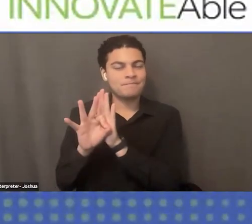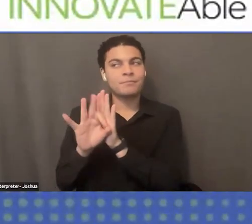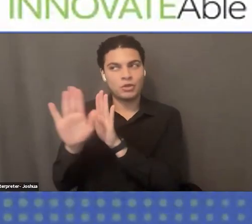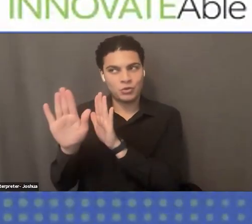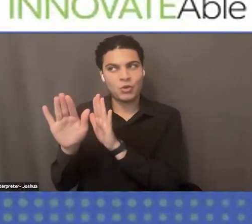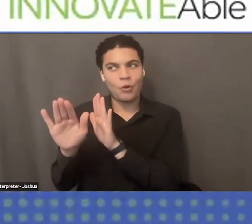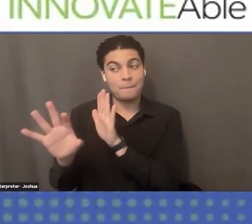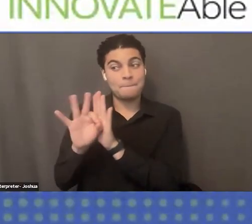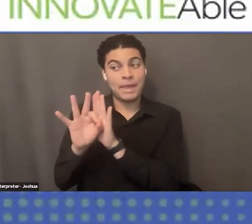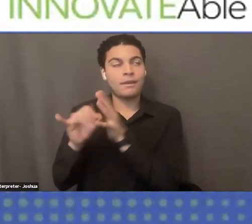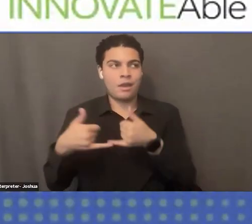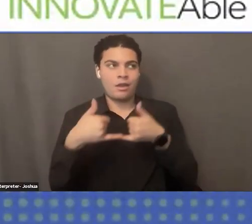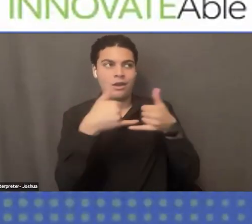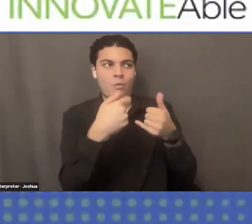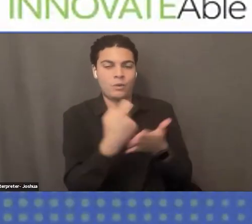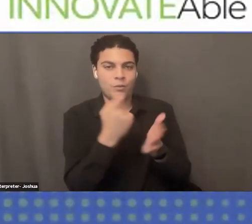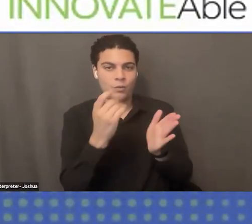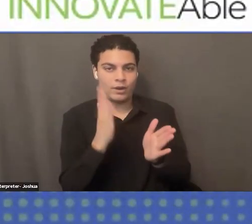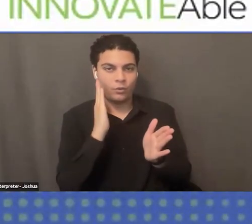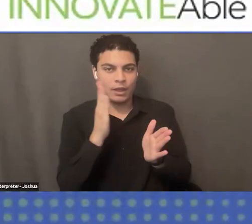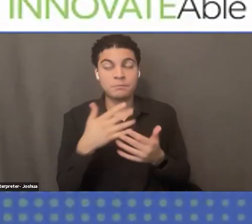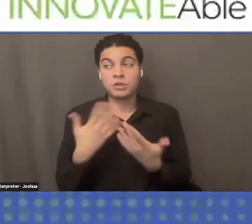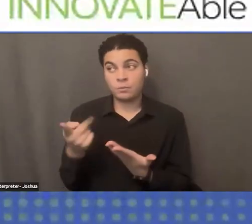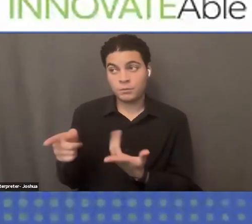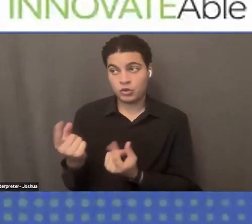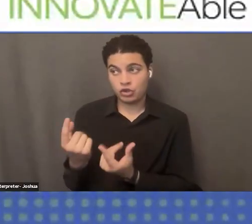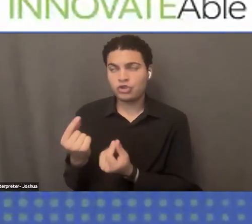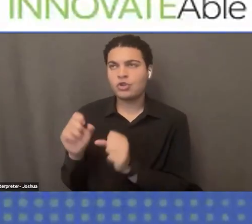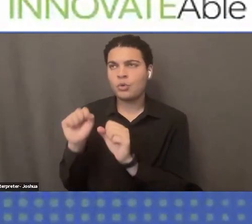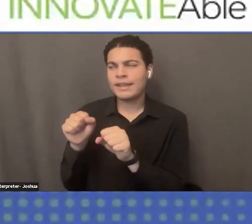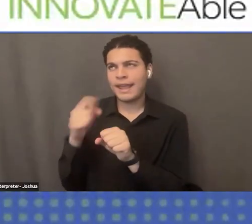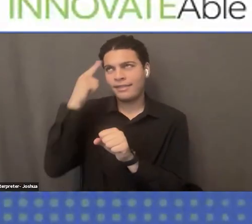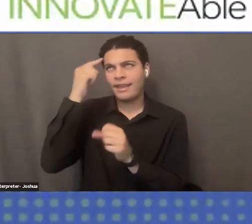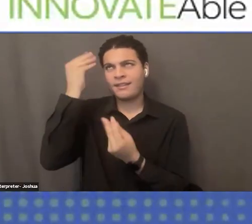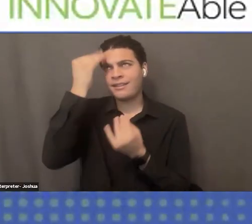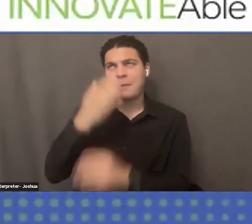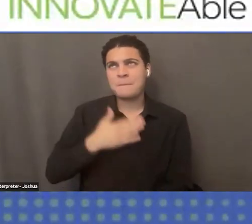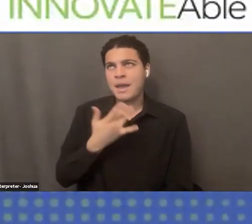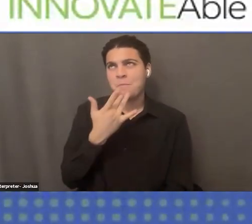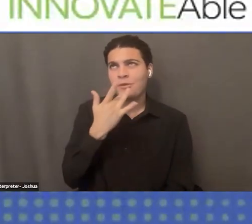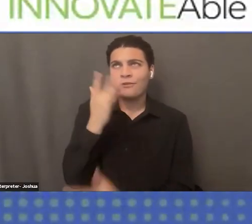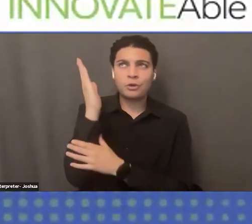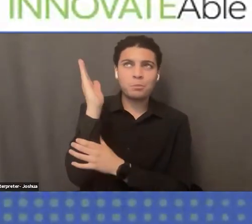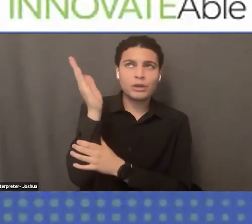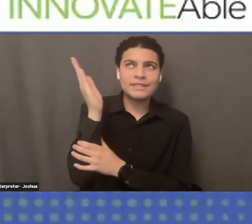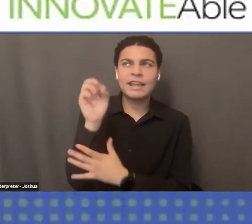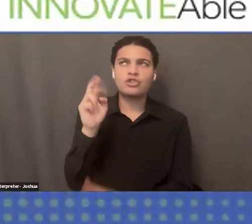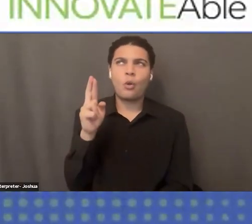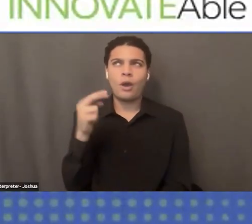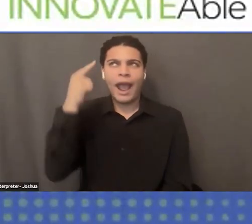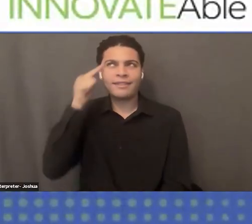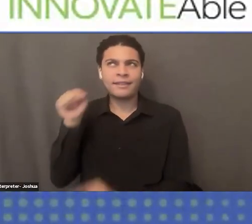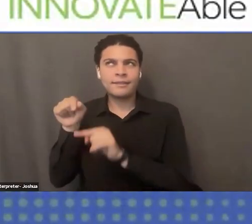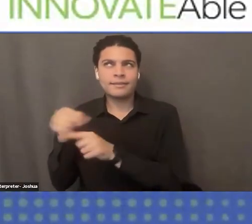your favorite presentation. You can pick based on the best presentation you saw or your product that you think is going to make the